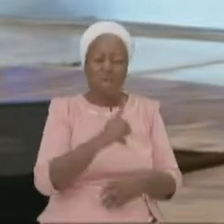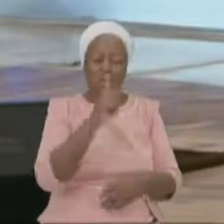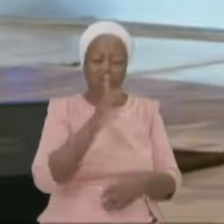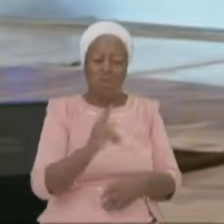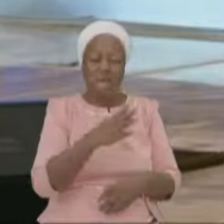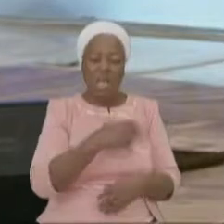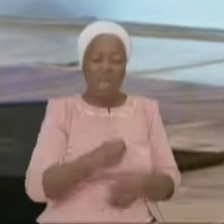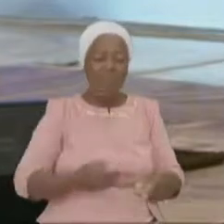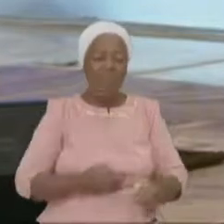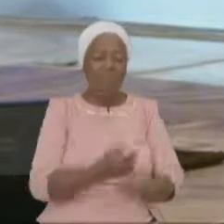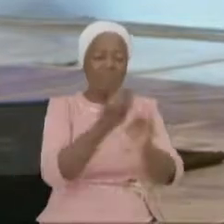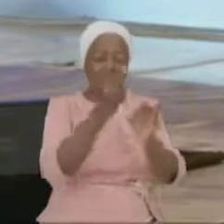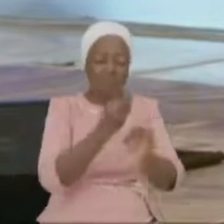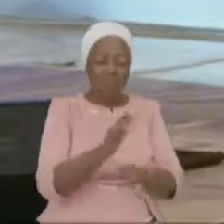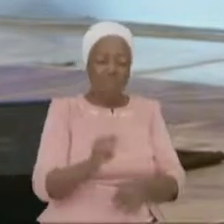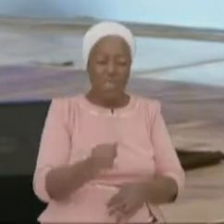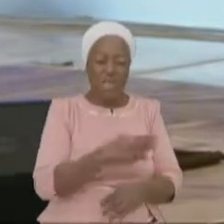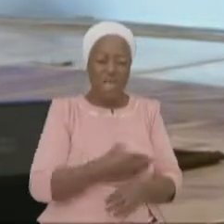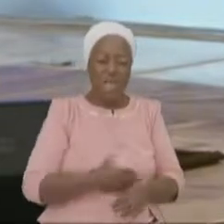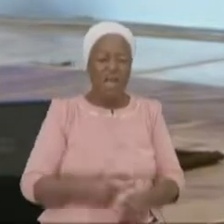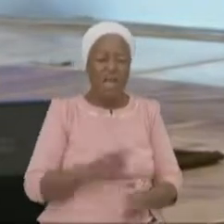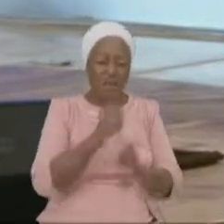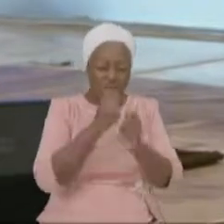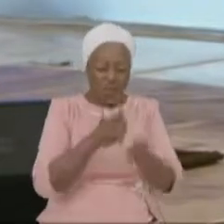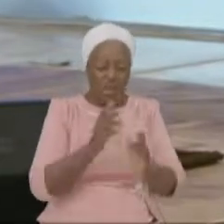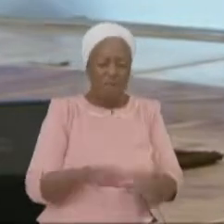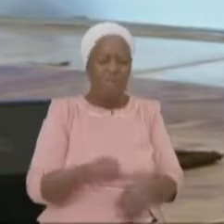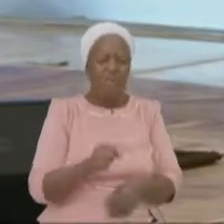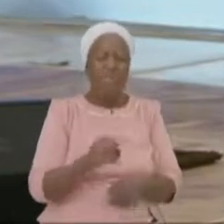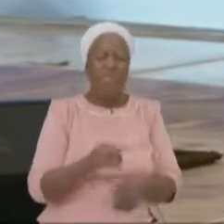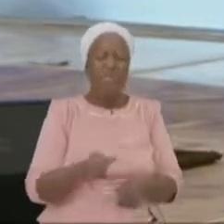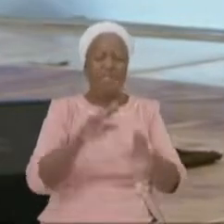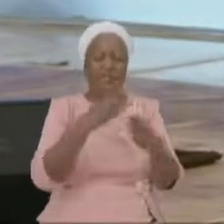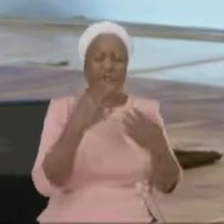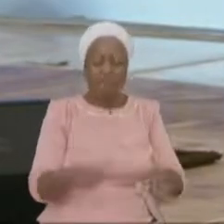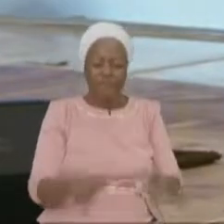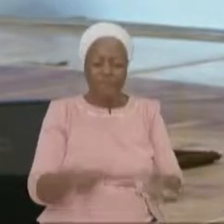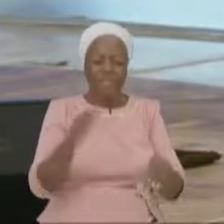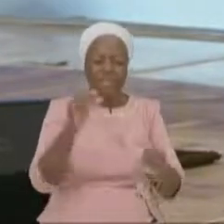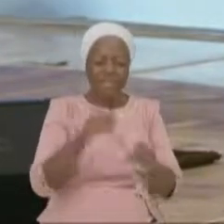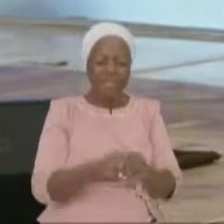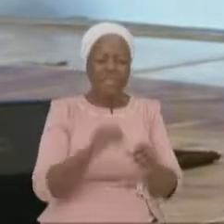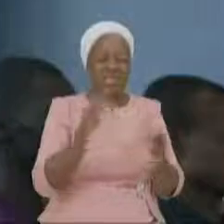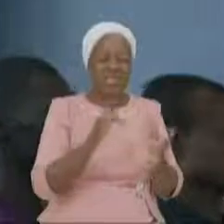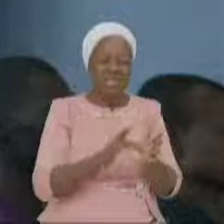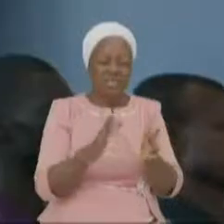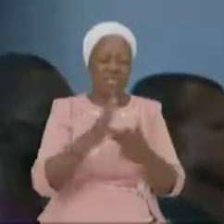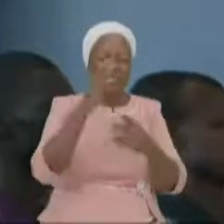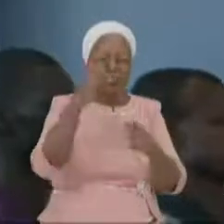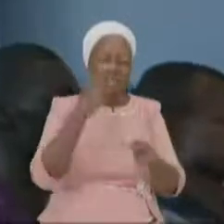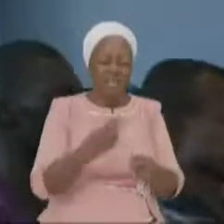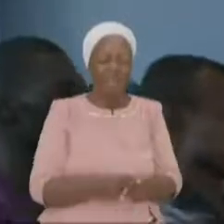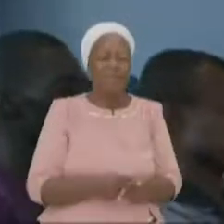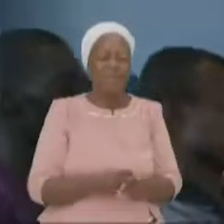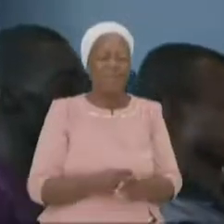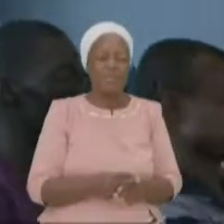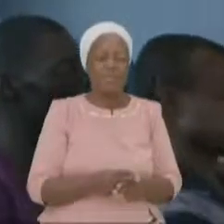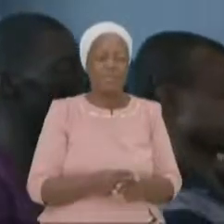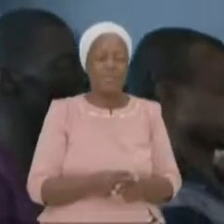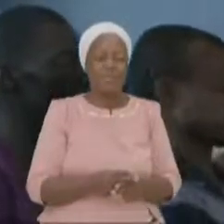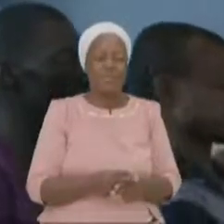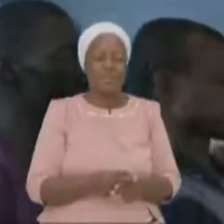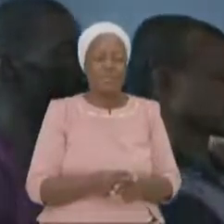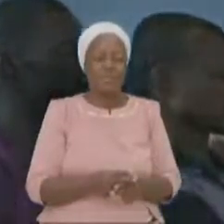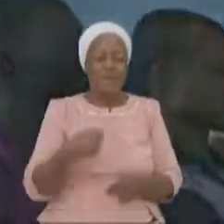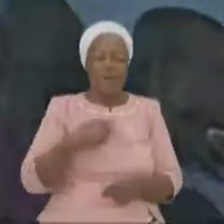and faithfully and rewardably finish, in Jesus' name.